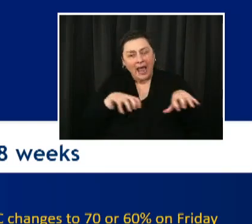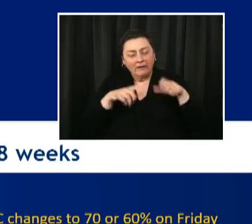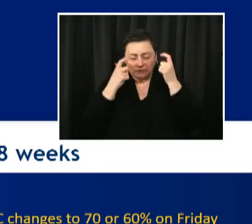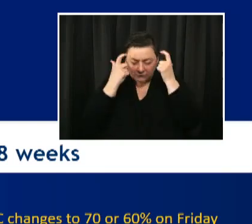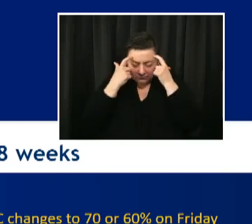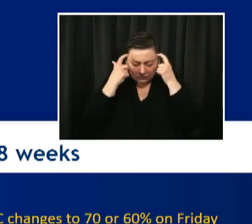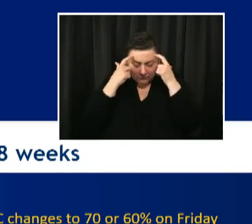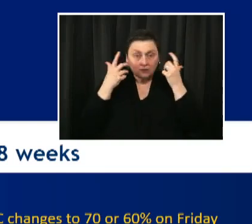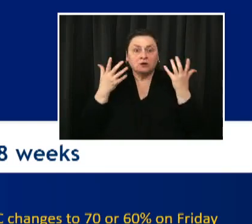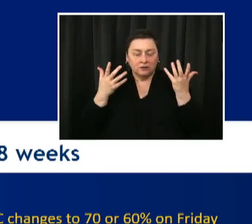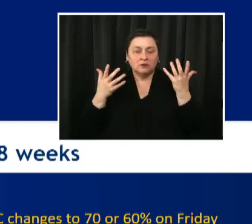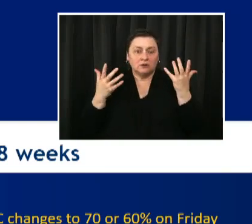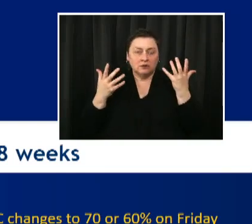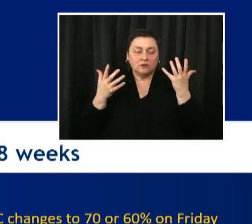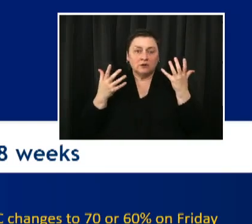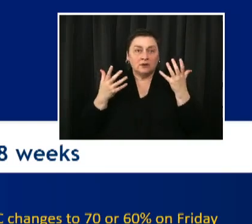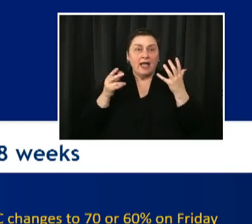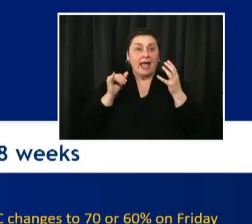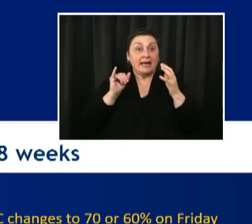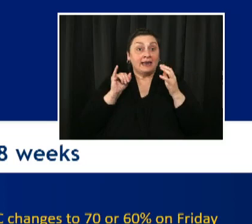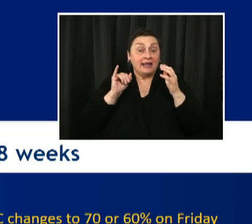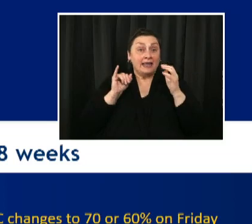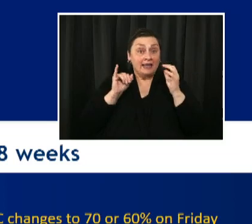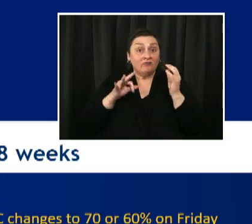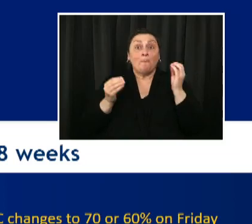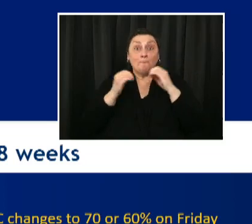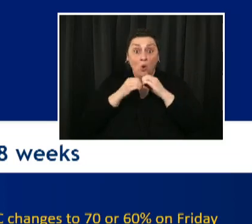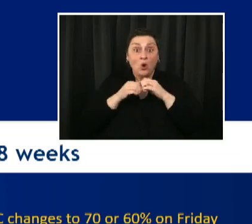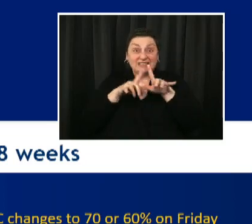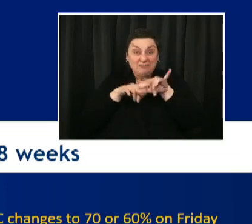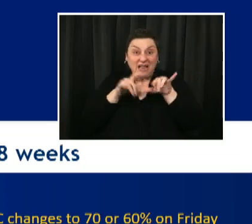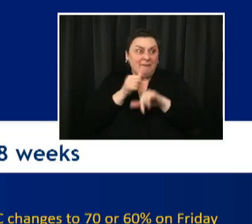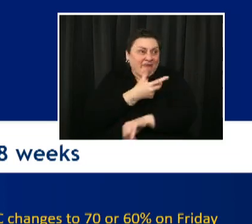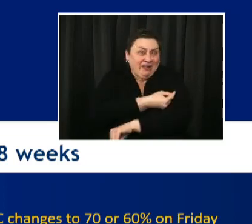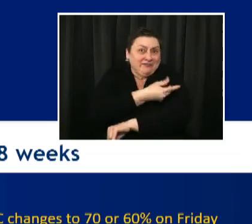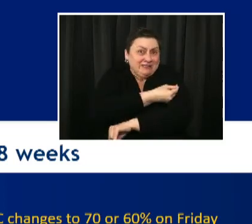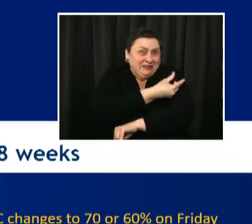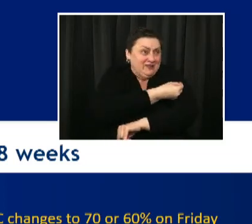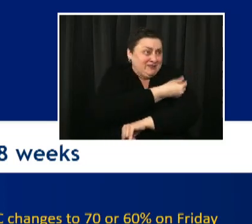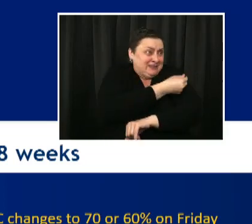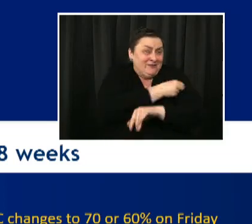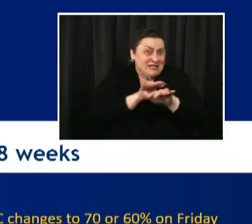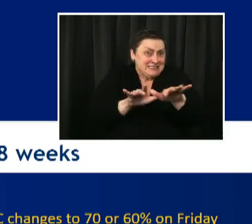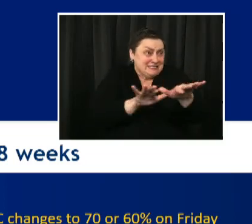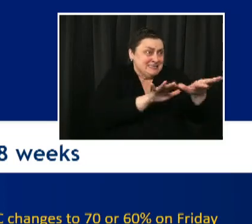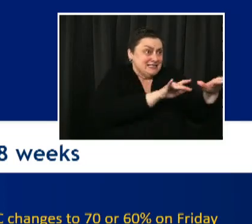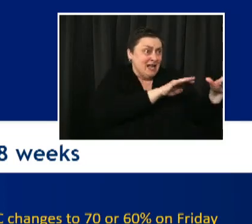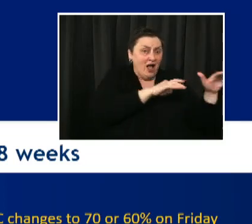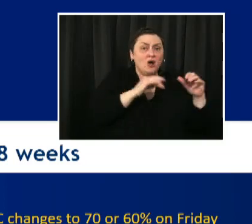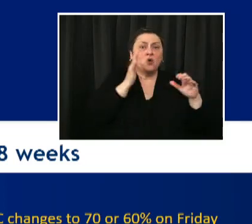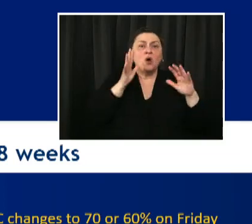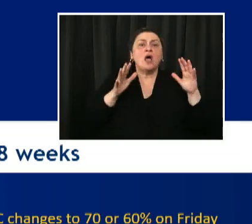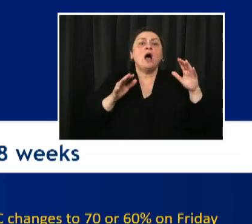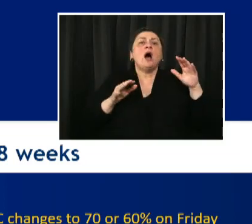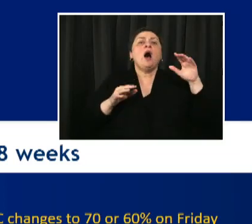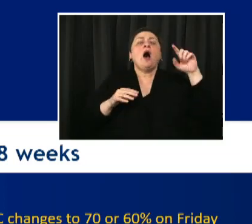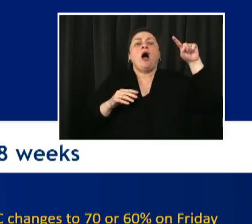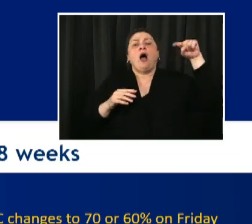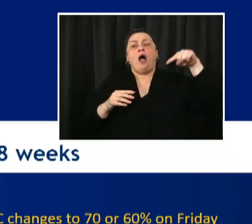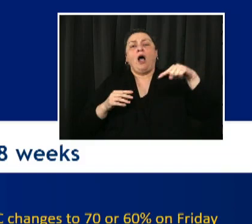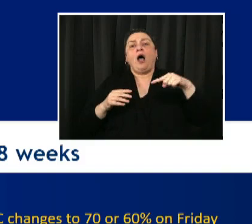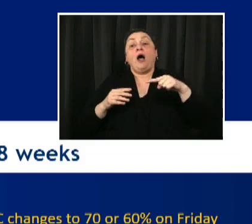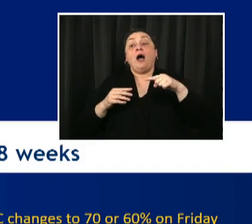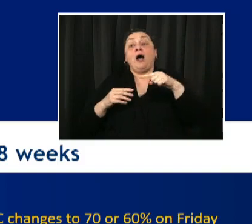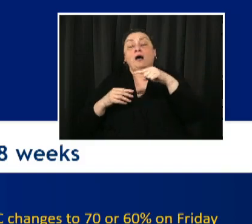the longer we wait, the more people are vaccinated. So as you can see, if you go from the top down towards